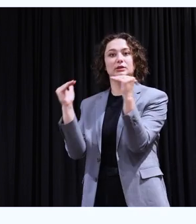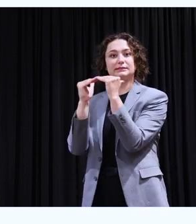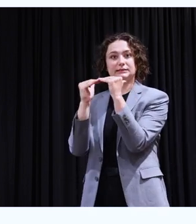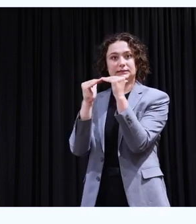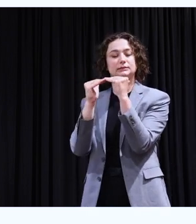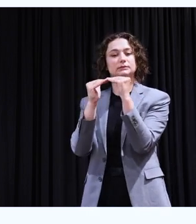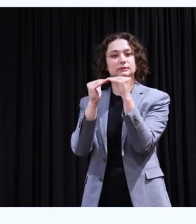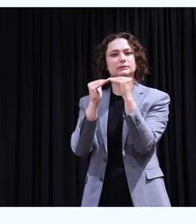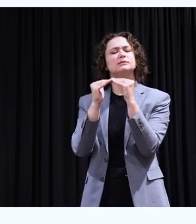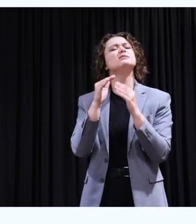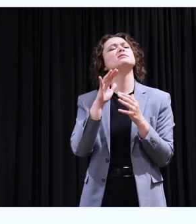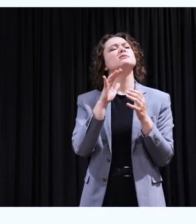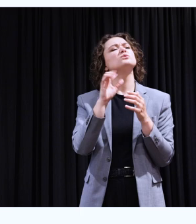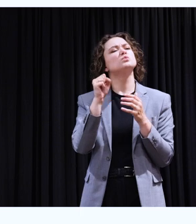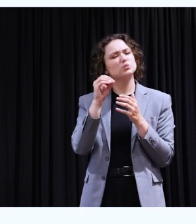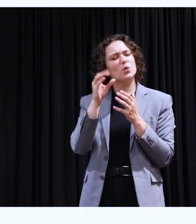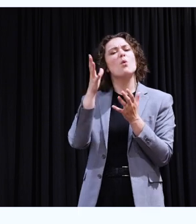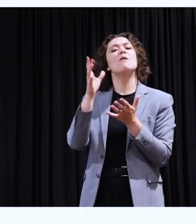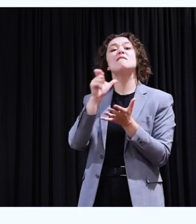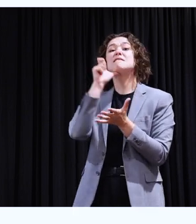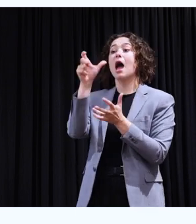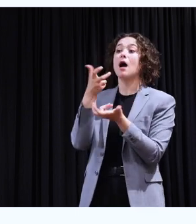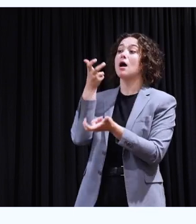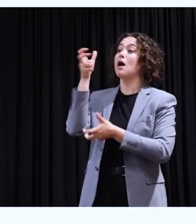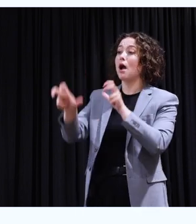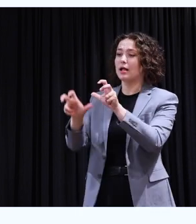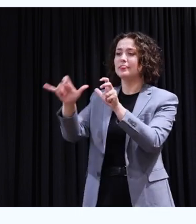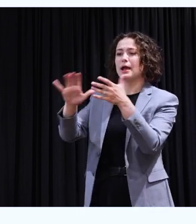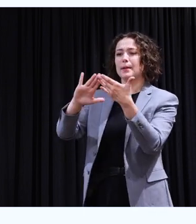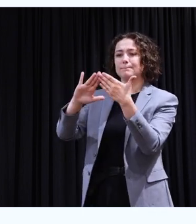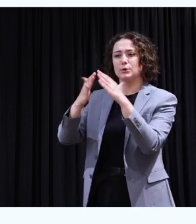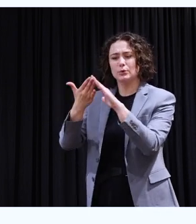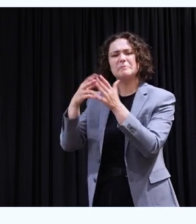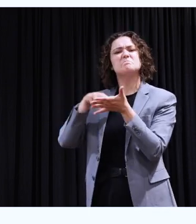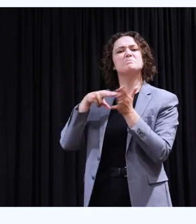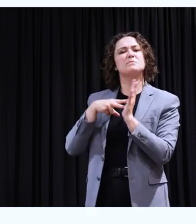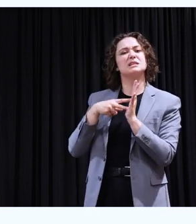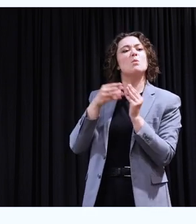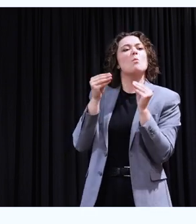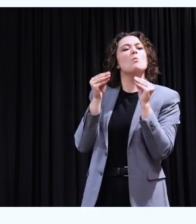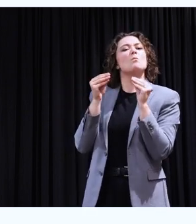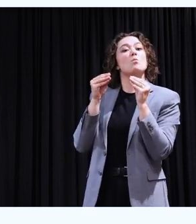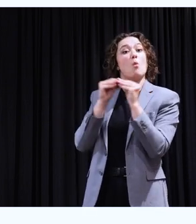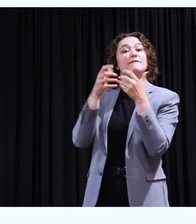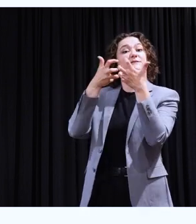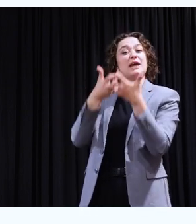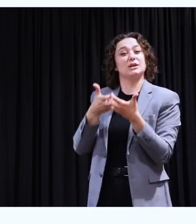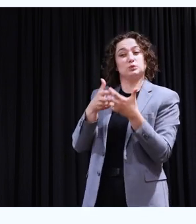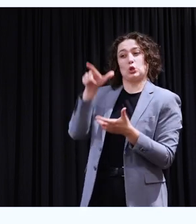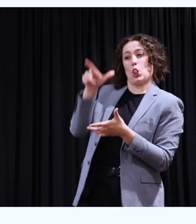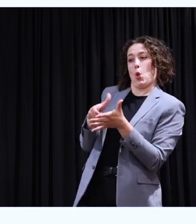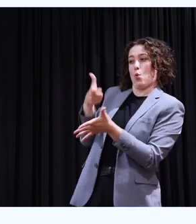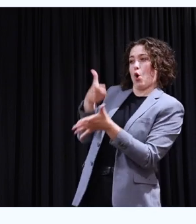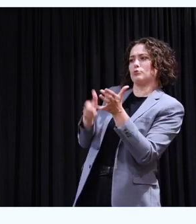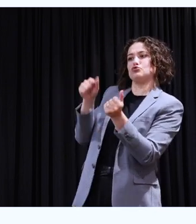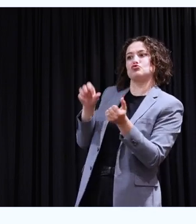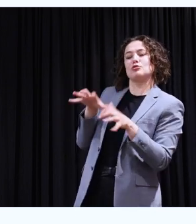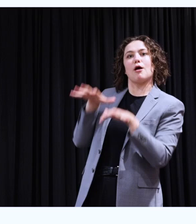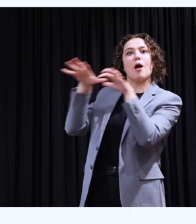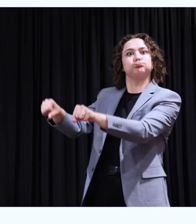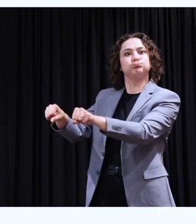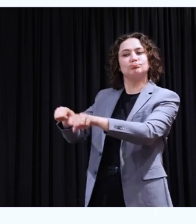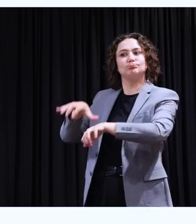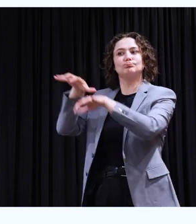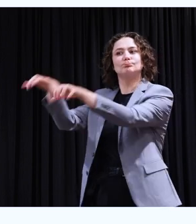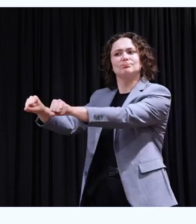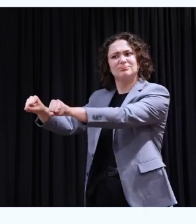those communities led to lower costs for factories to move in. So you have your factories in a neighborhood because you've devalued that